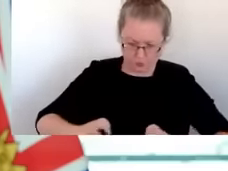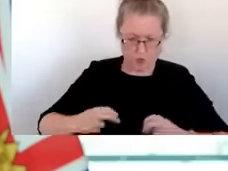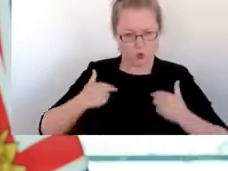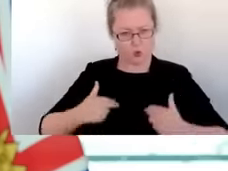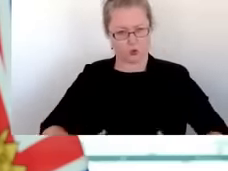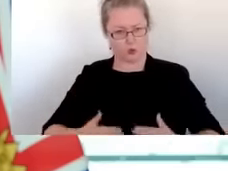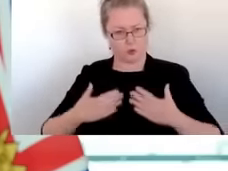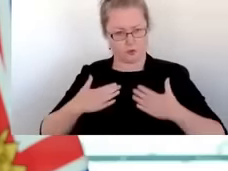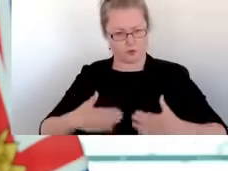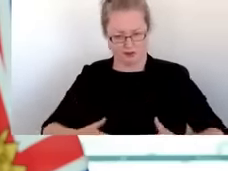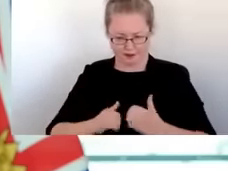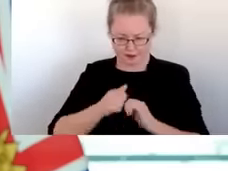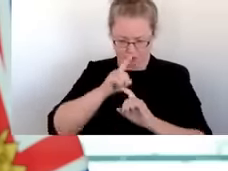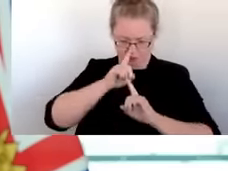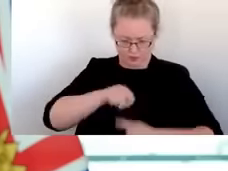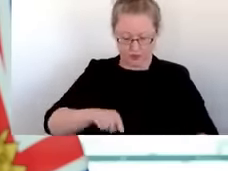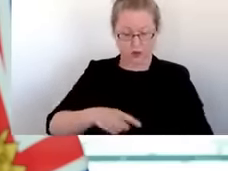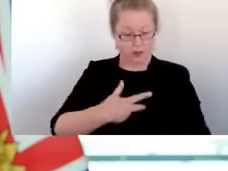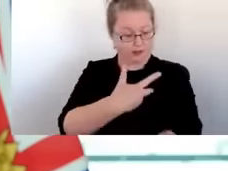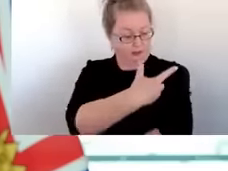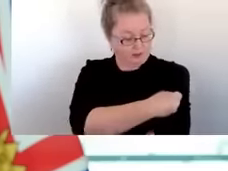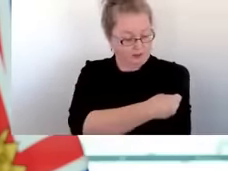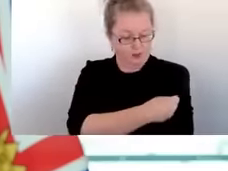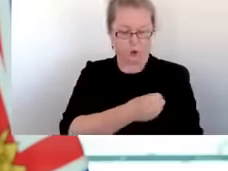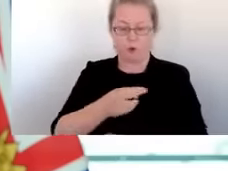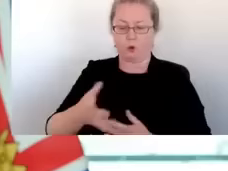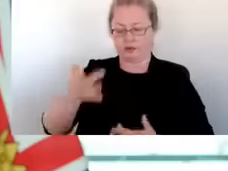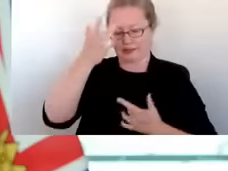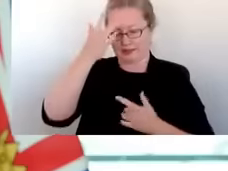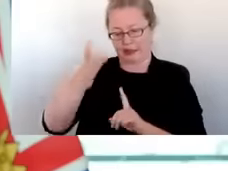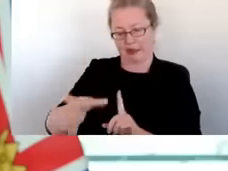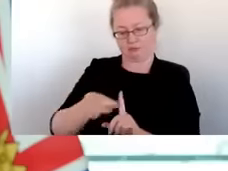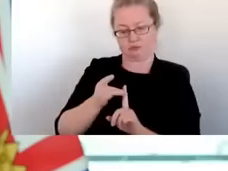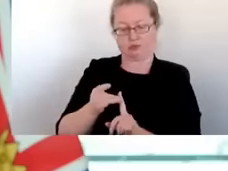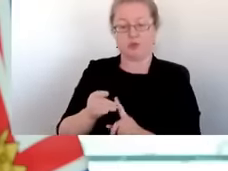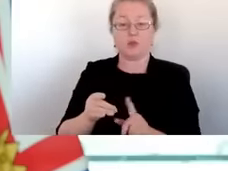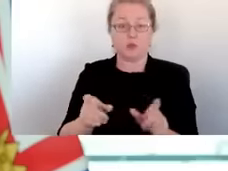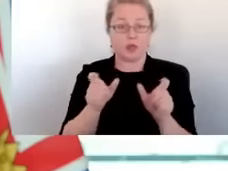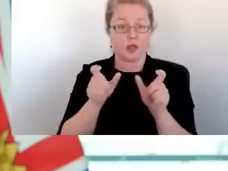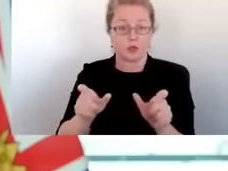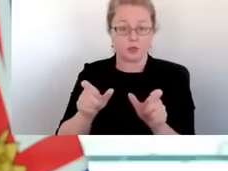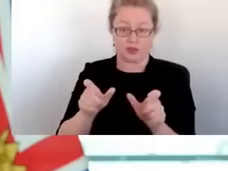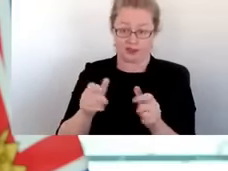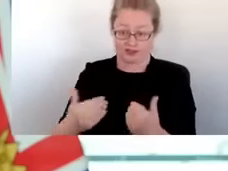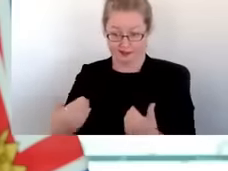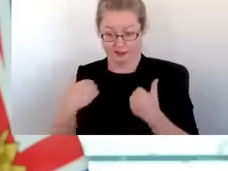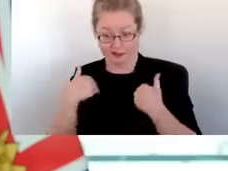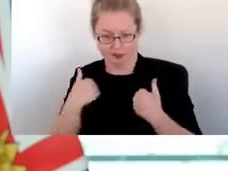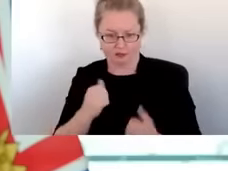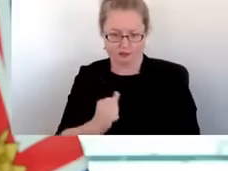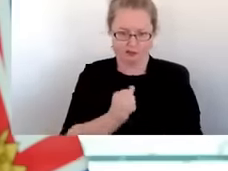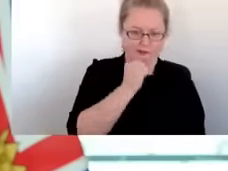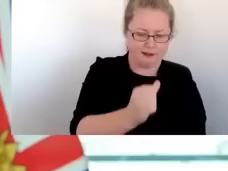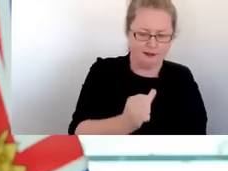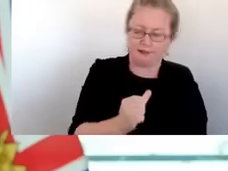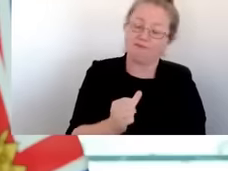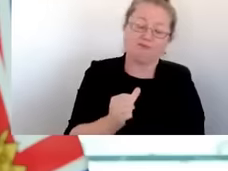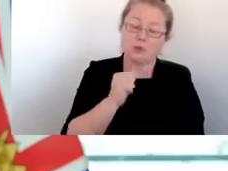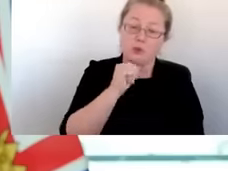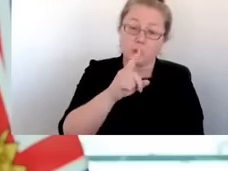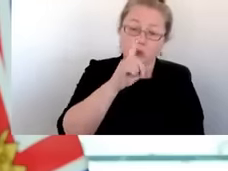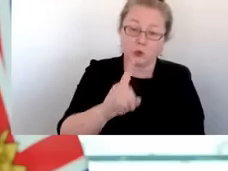vaccine and to infection, and that immunity is not just on-off, It can be different in different ways, and it's